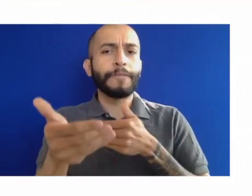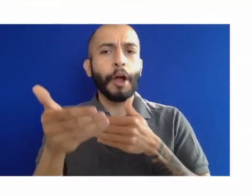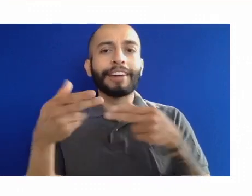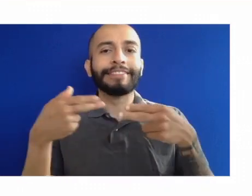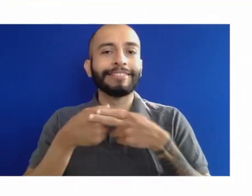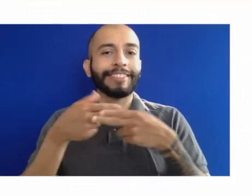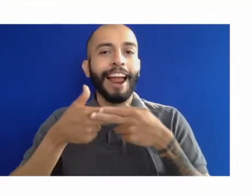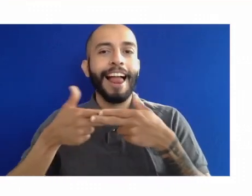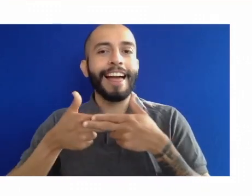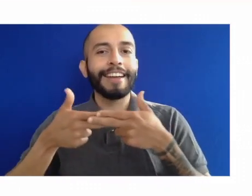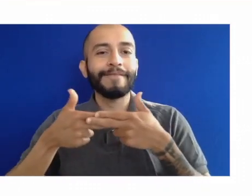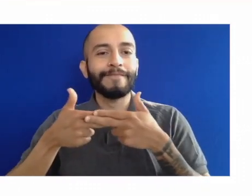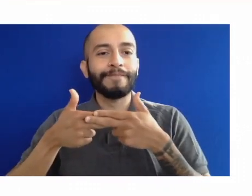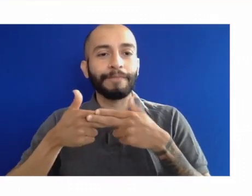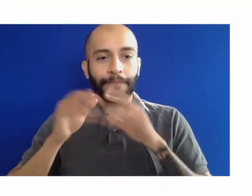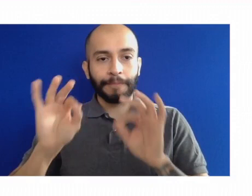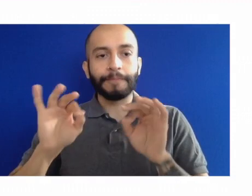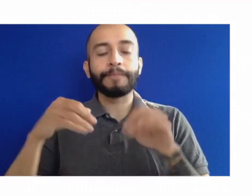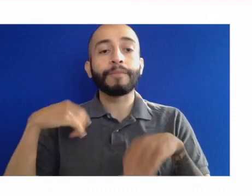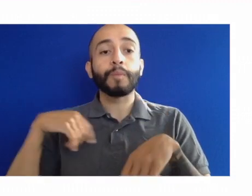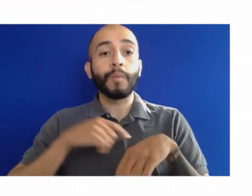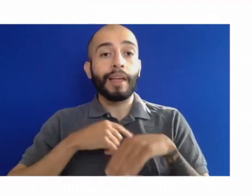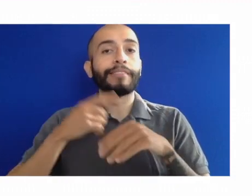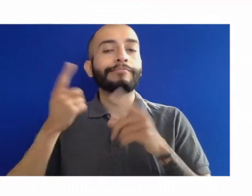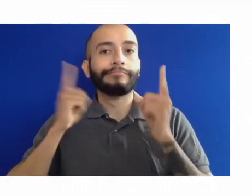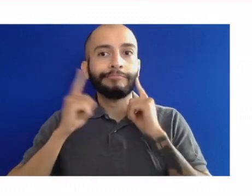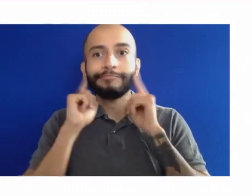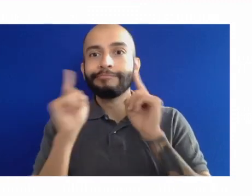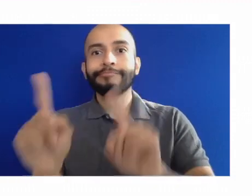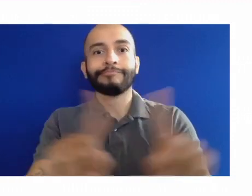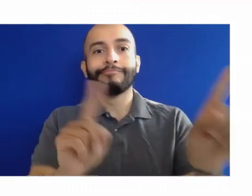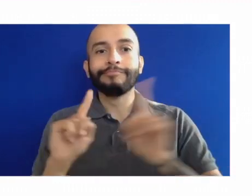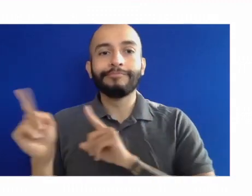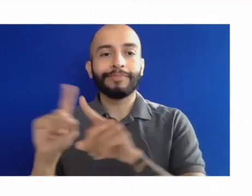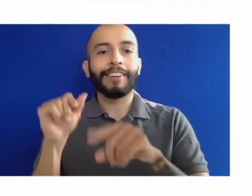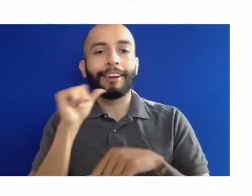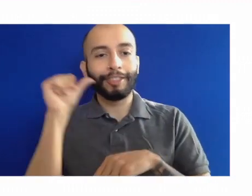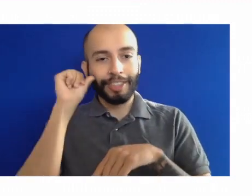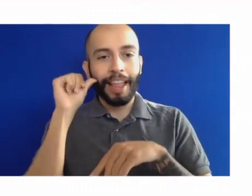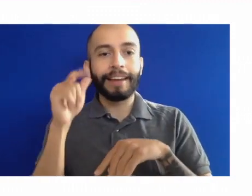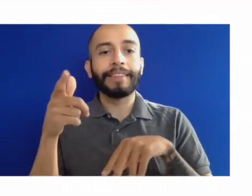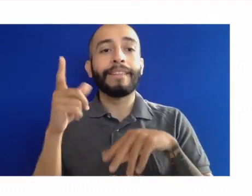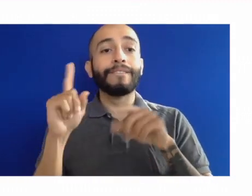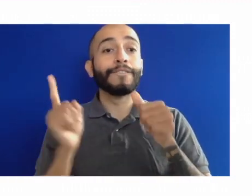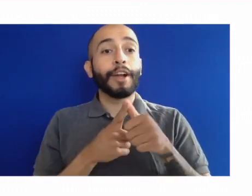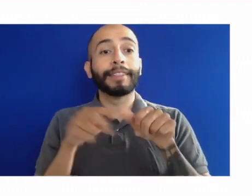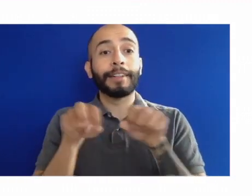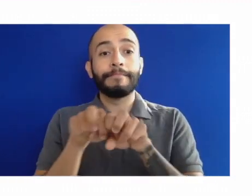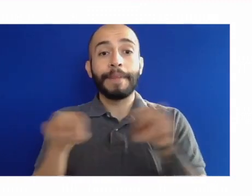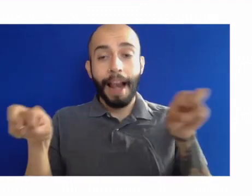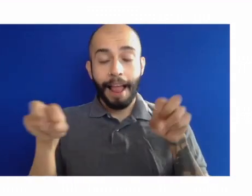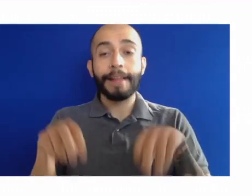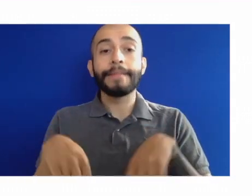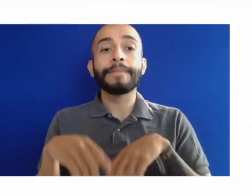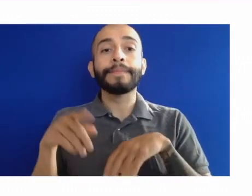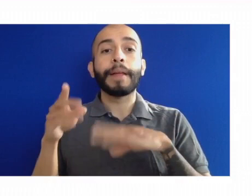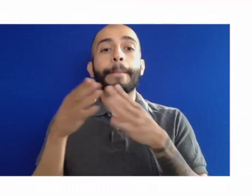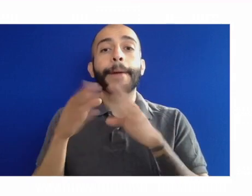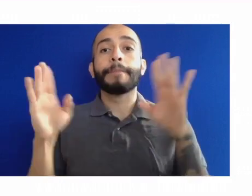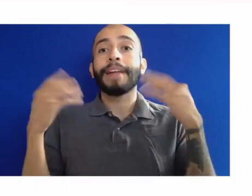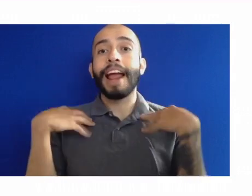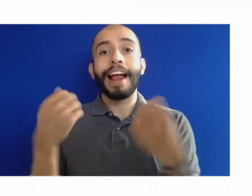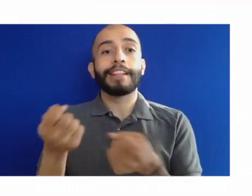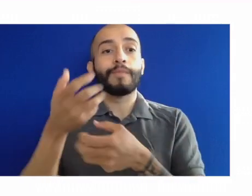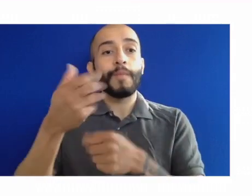that problems with public health trust and mis and disinformation aren't anything new. Here's a picture, a cartoon